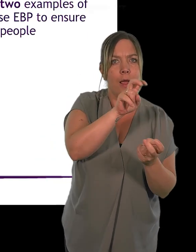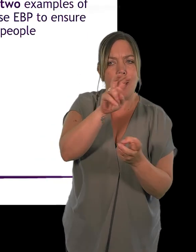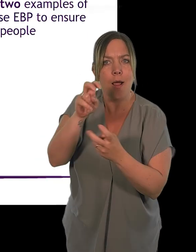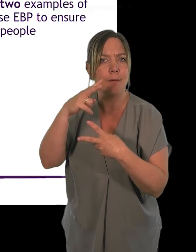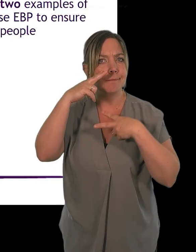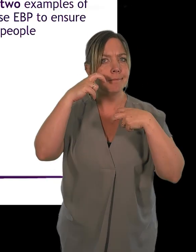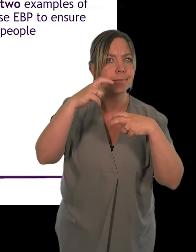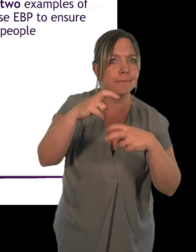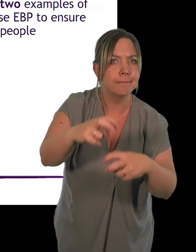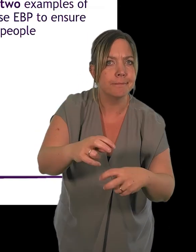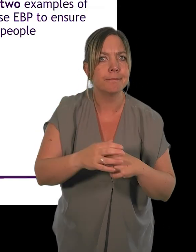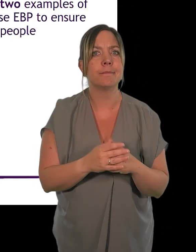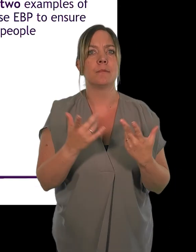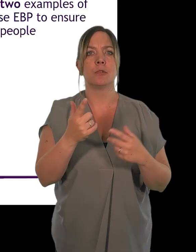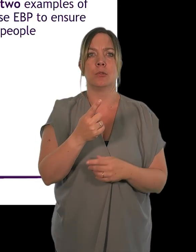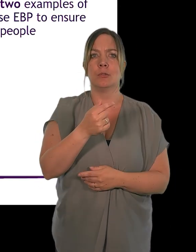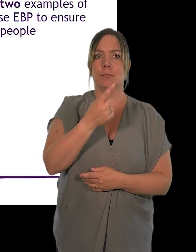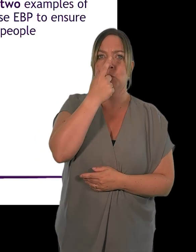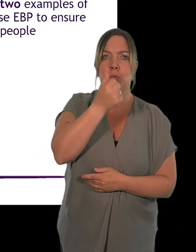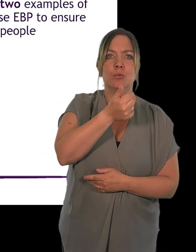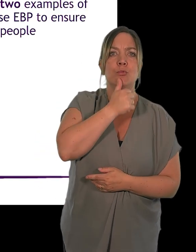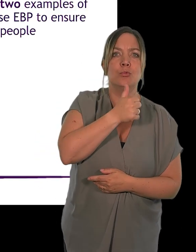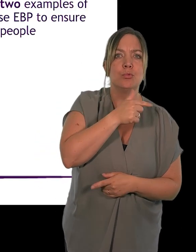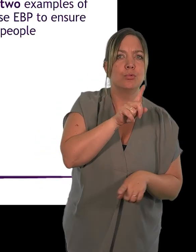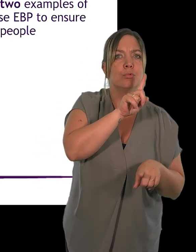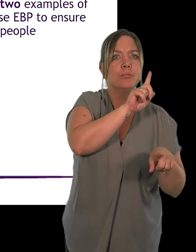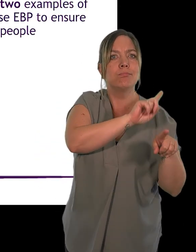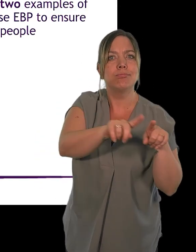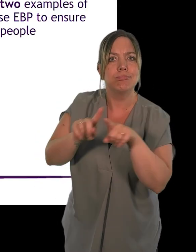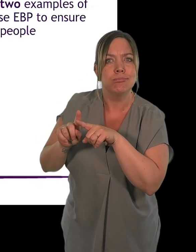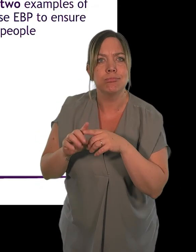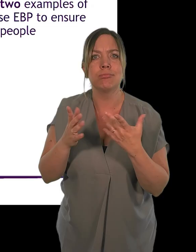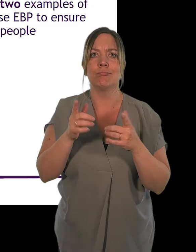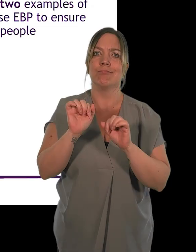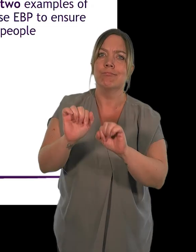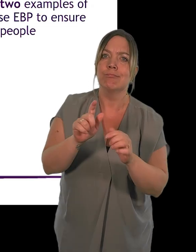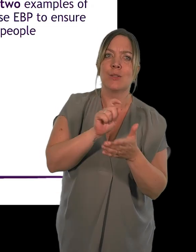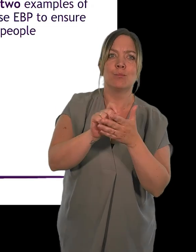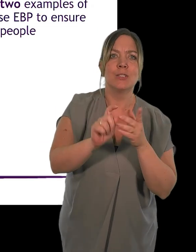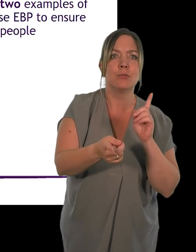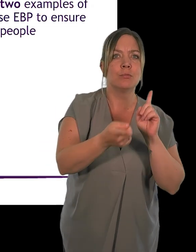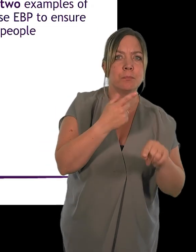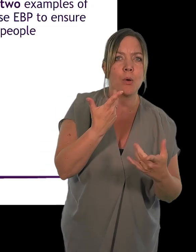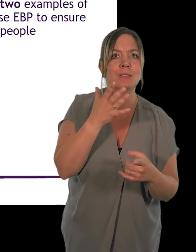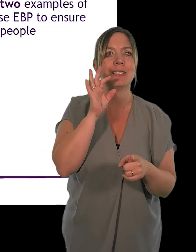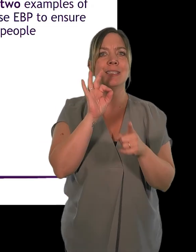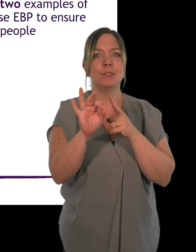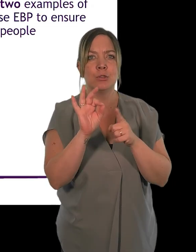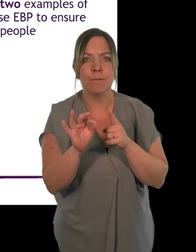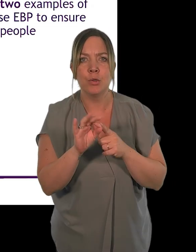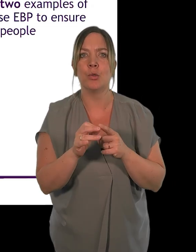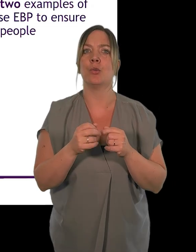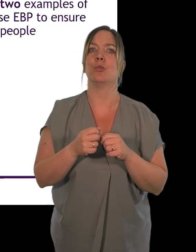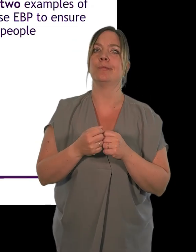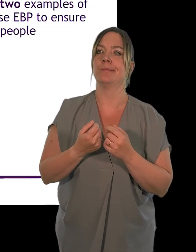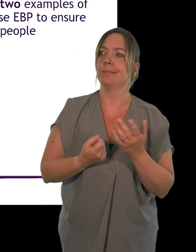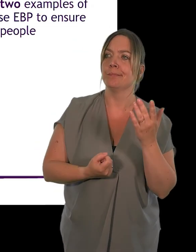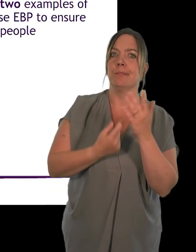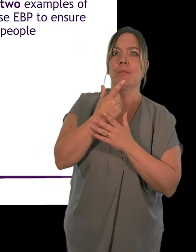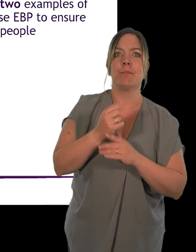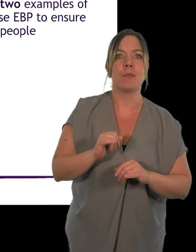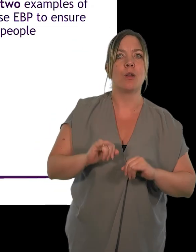be using different collecting tools so that data, written response, talking